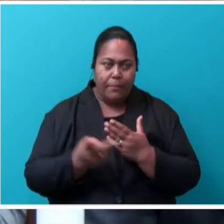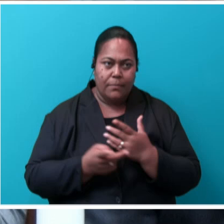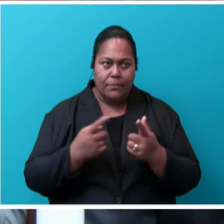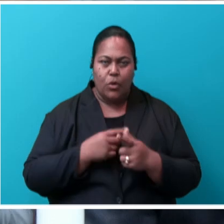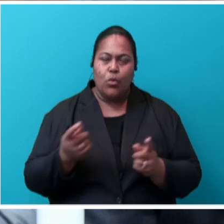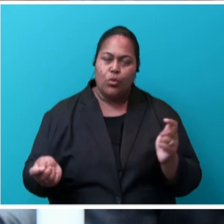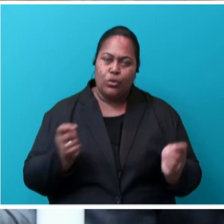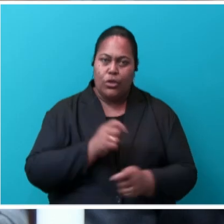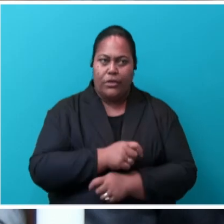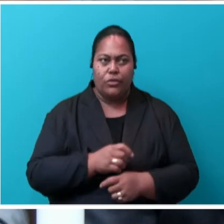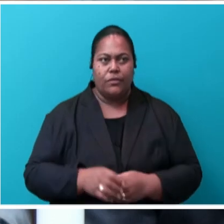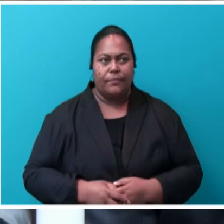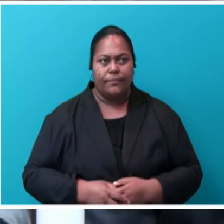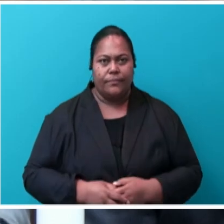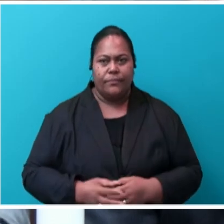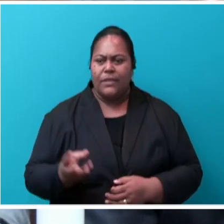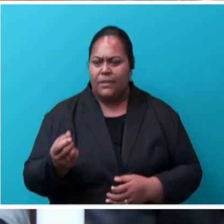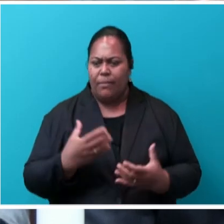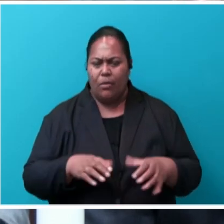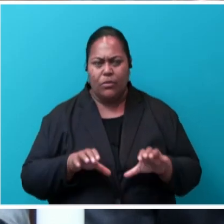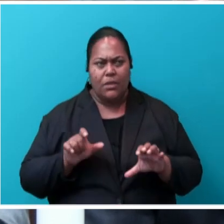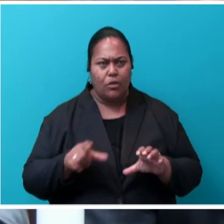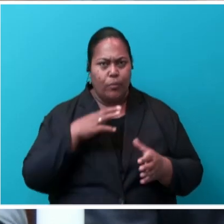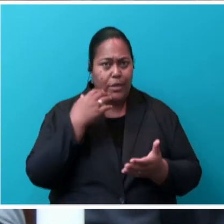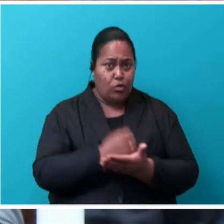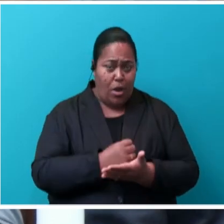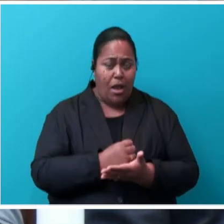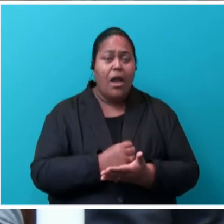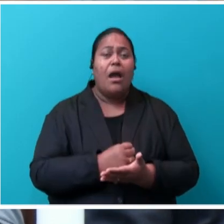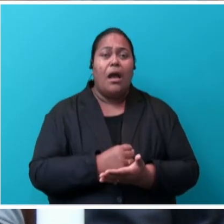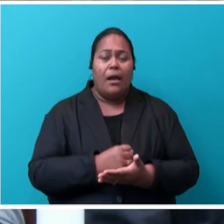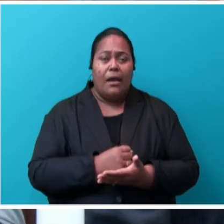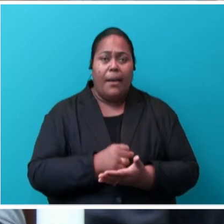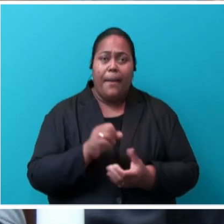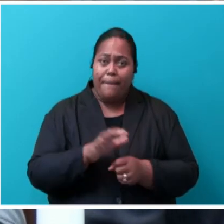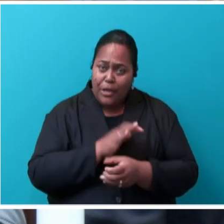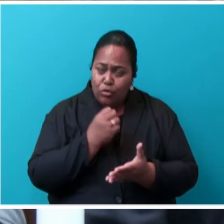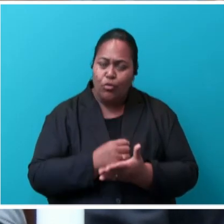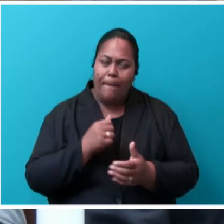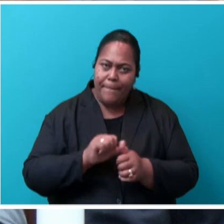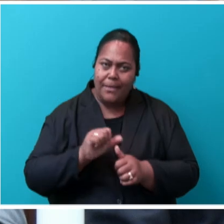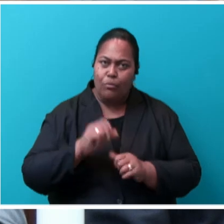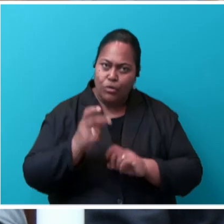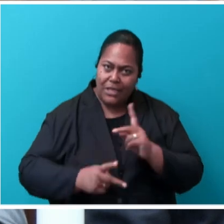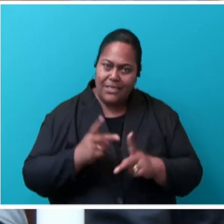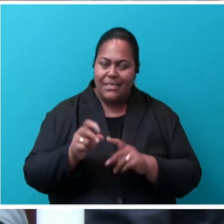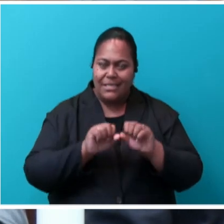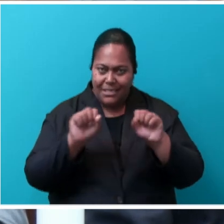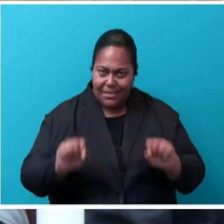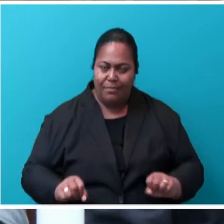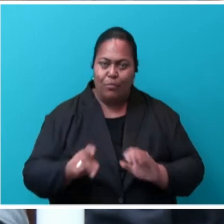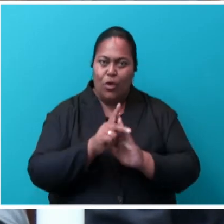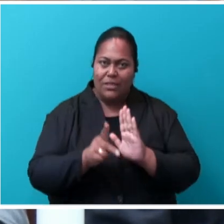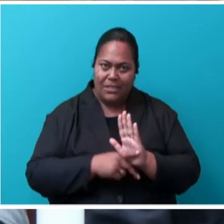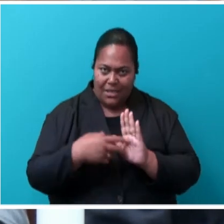transform some of these councils, ensuring that they have better processes, better systems, better policies in